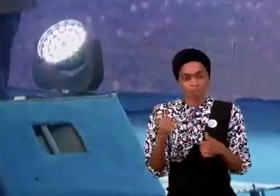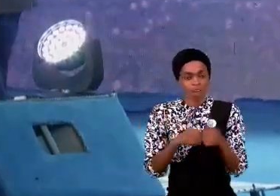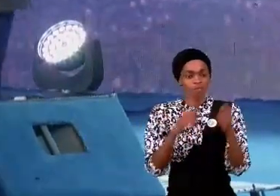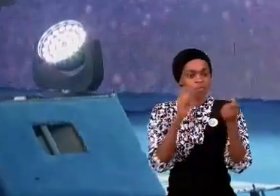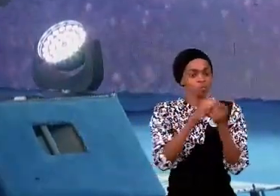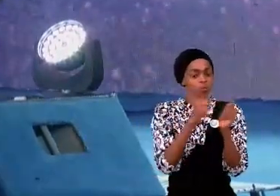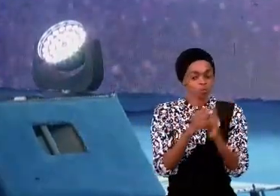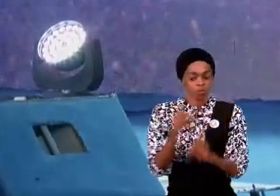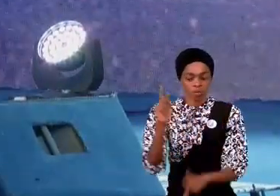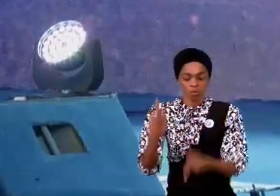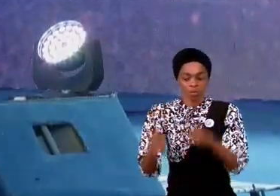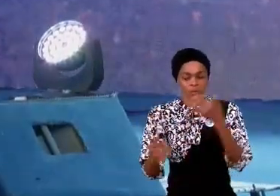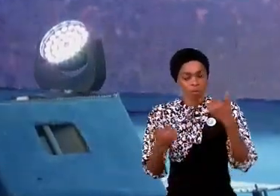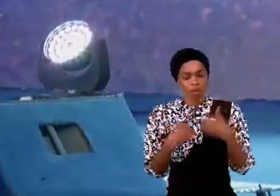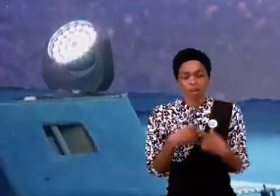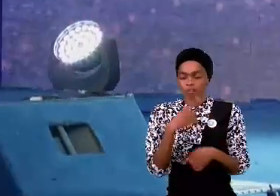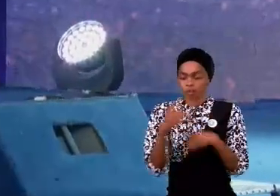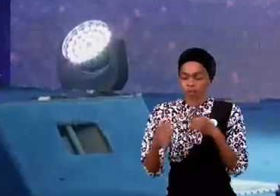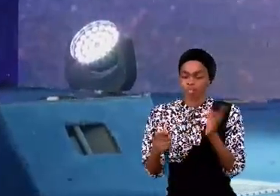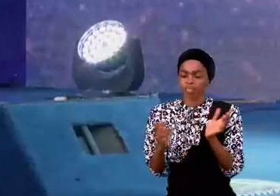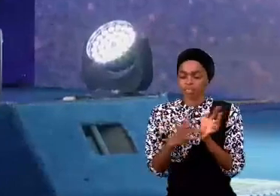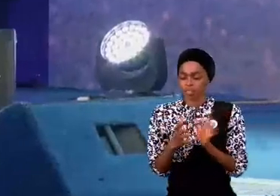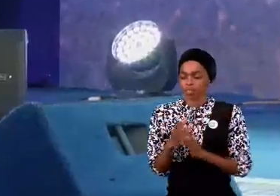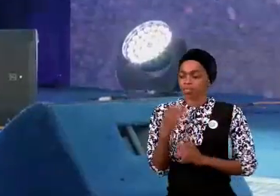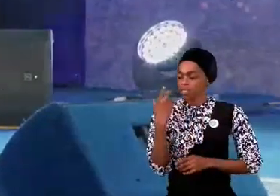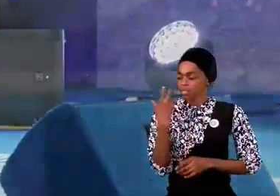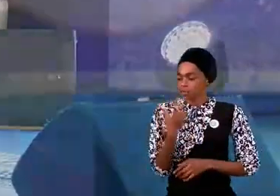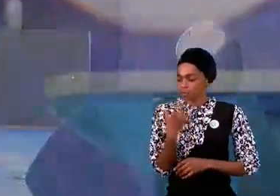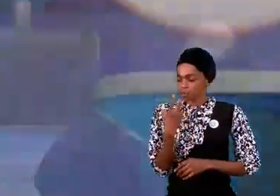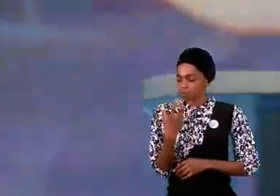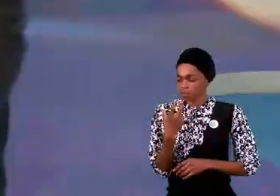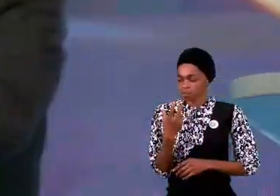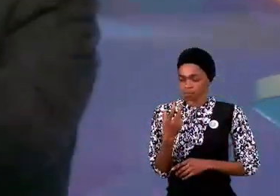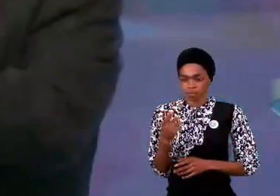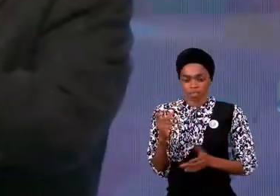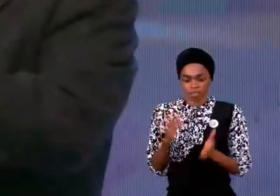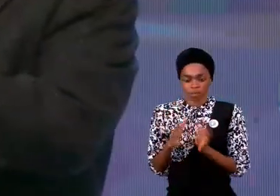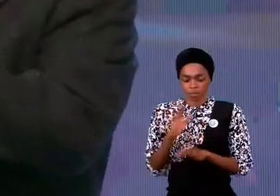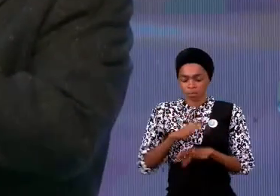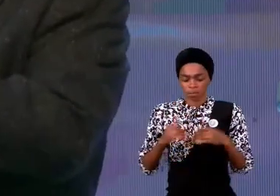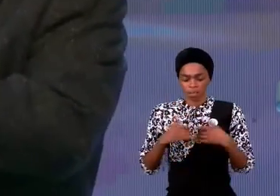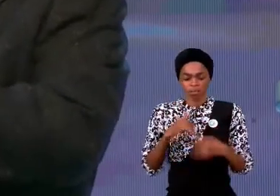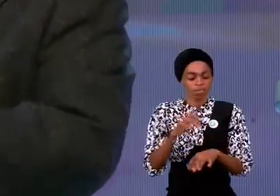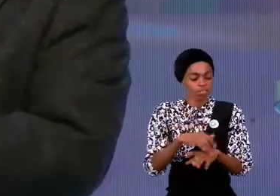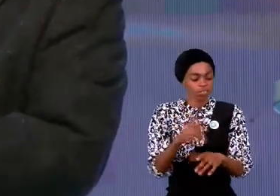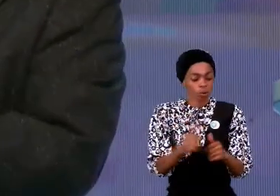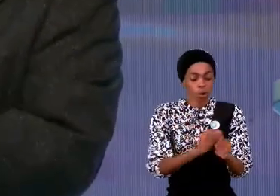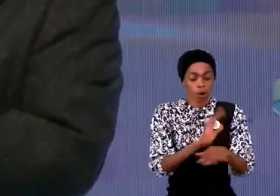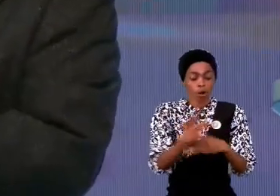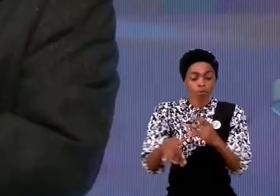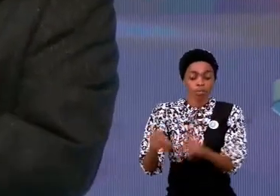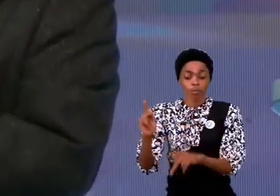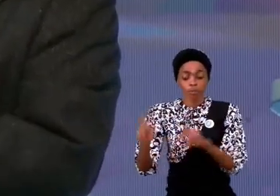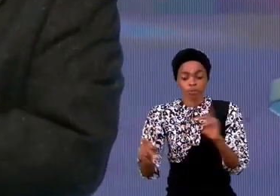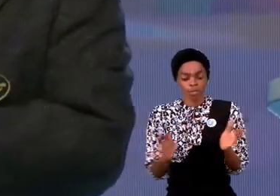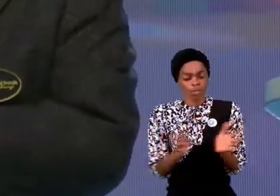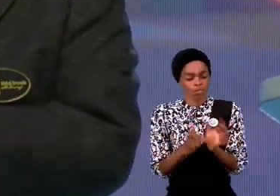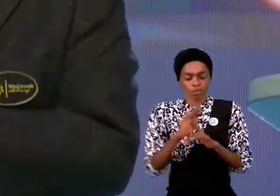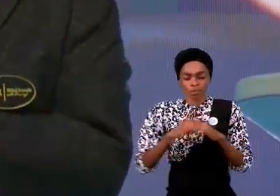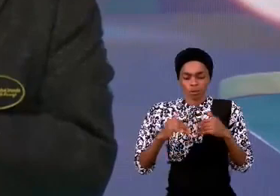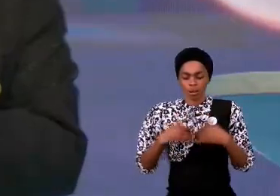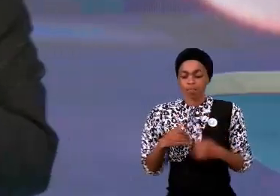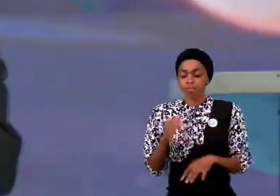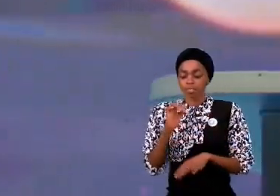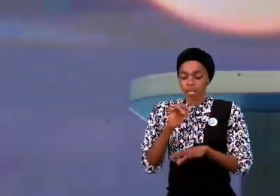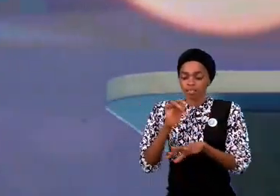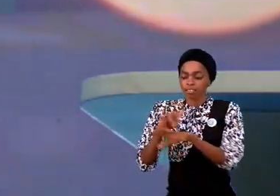didn't have to lay hands on everyone. Just the word, because the words are